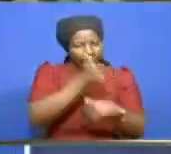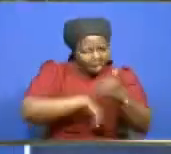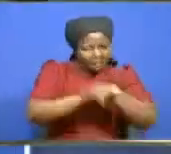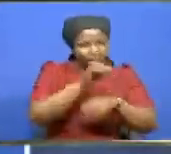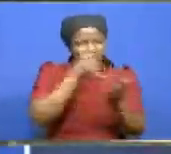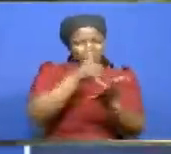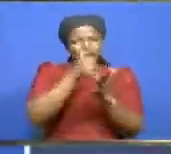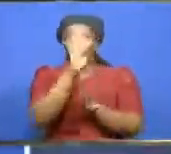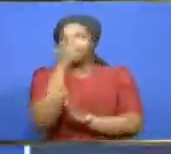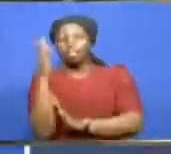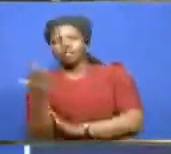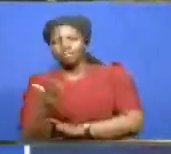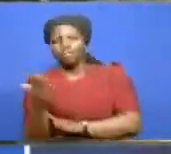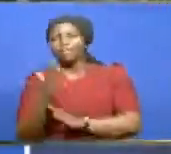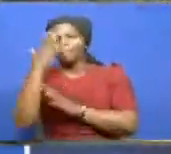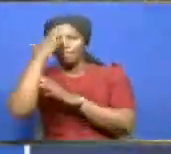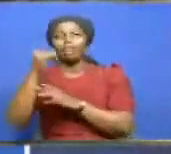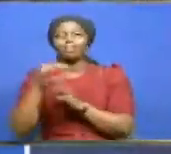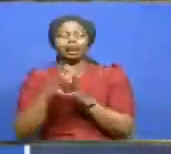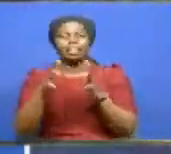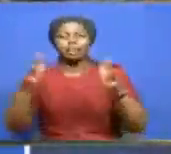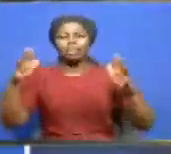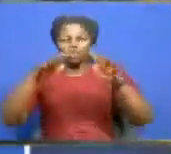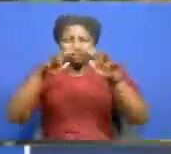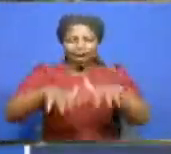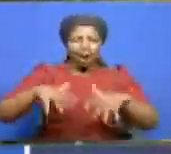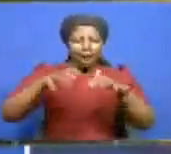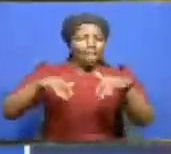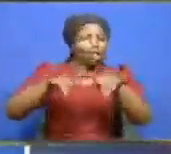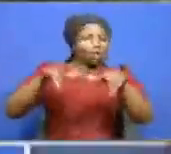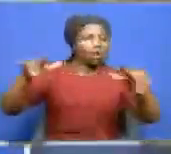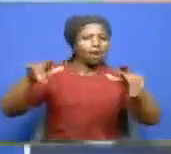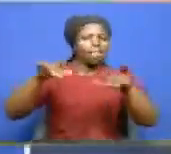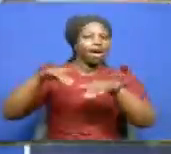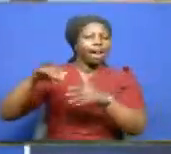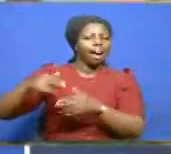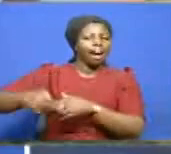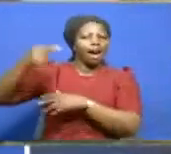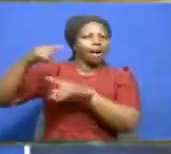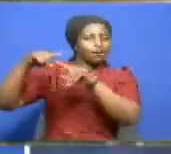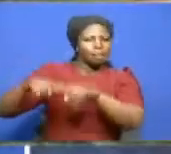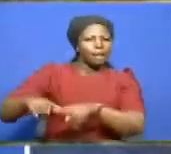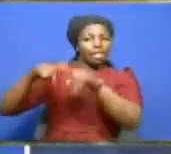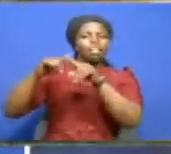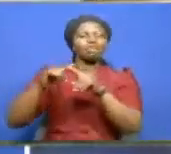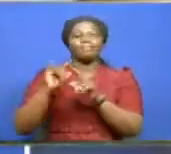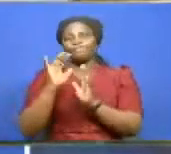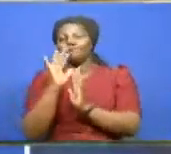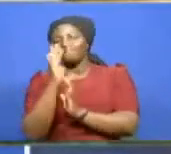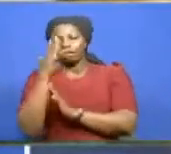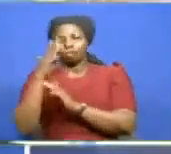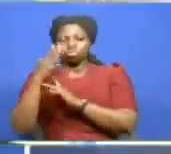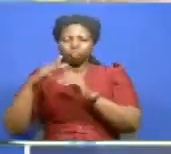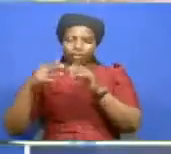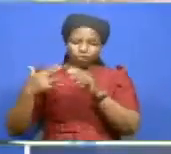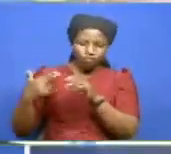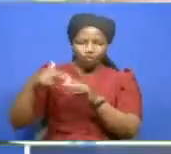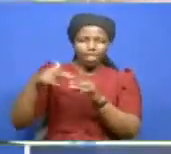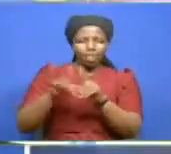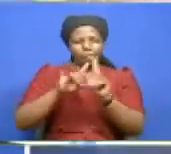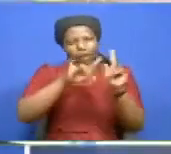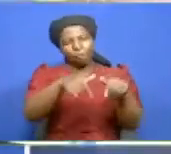deforestation, mainly due to expansion of agricultural land, high dependency on wood fuel, and demand for timber. Just